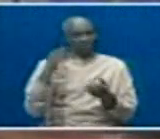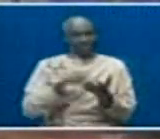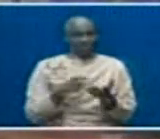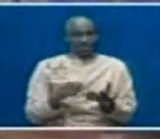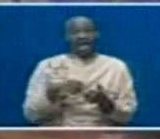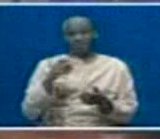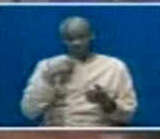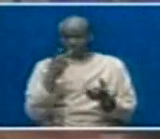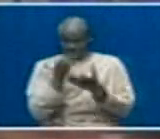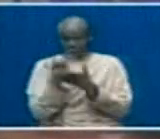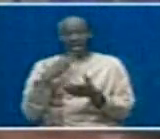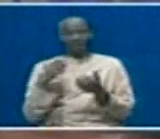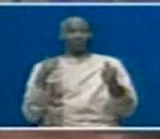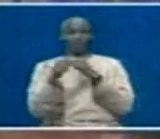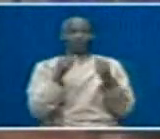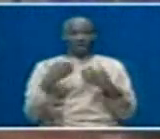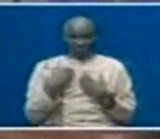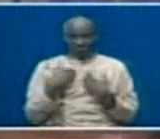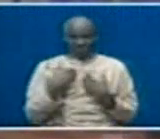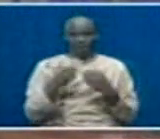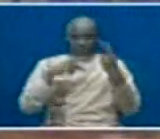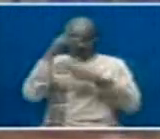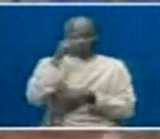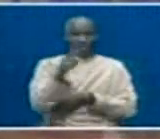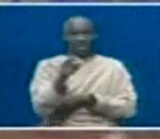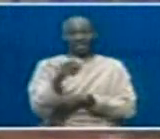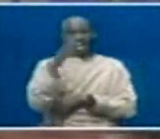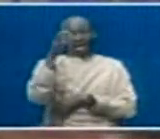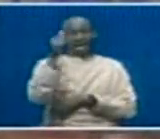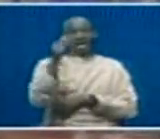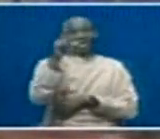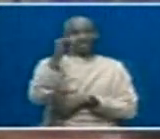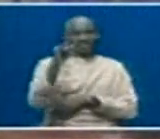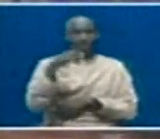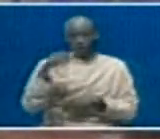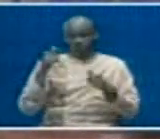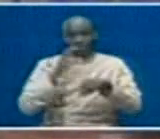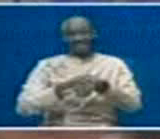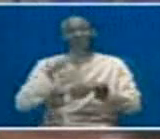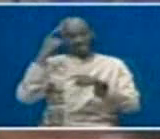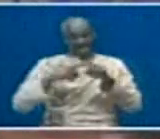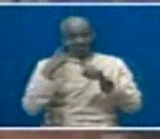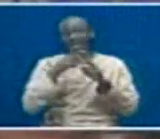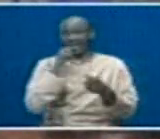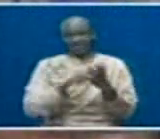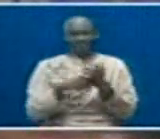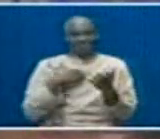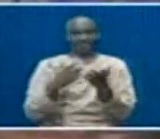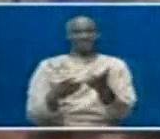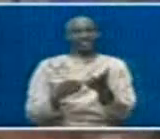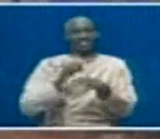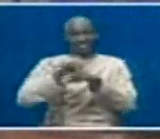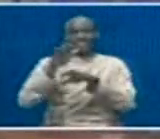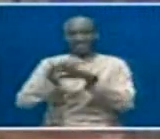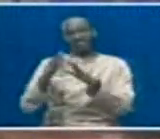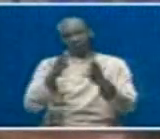there was a beef between them. There was there was professional. And Ali used to have a letter that comes out every year. Mm-hmm. And you send it to